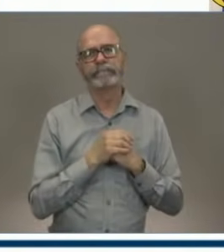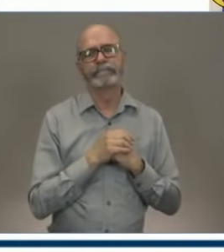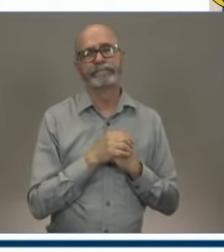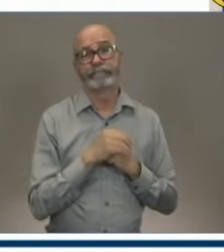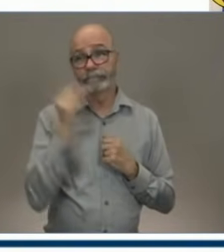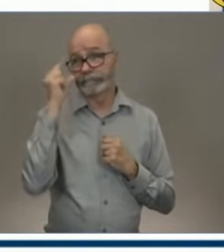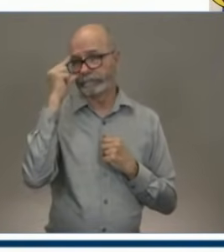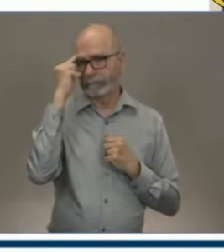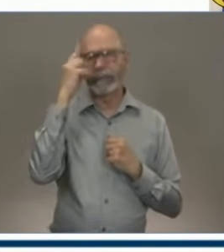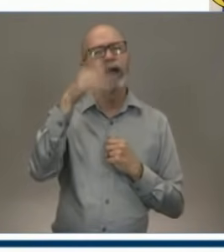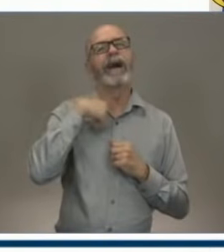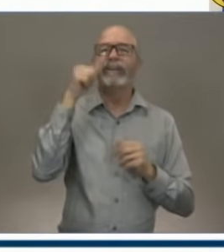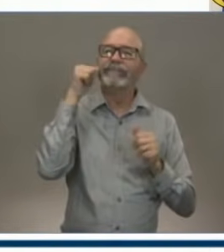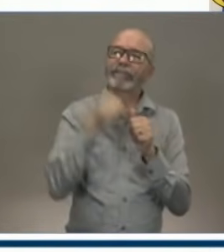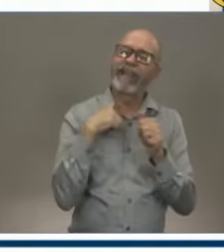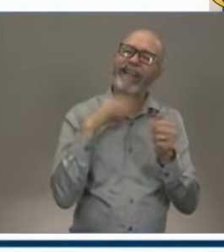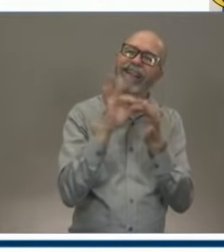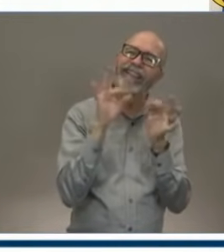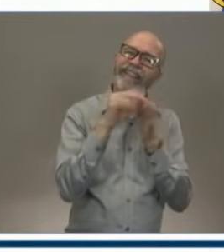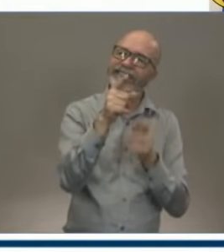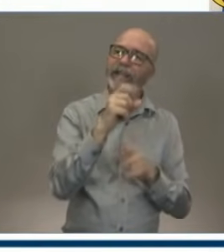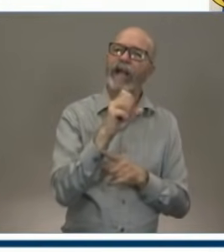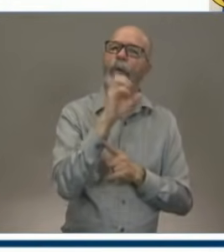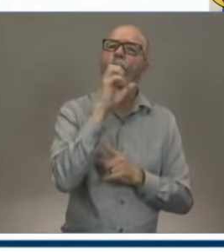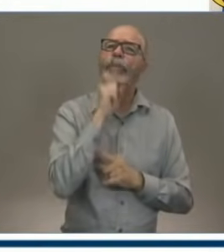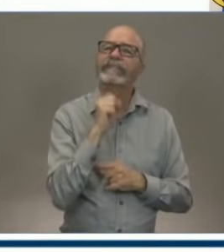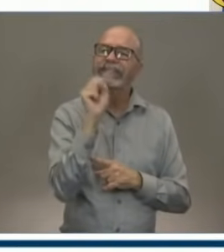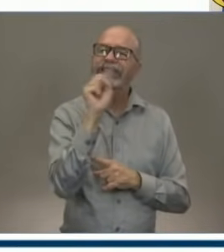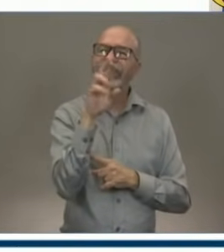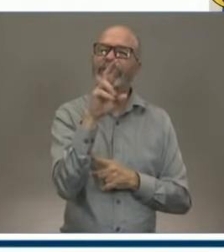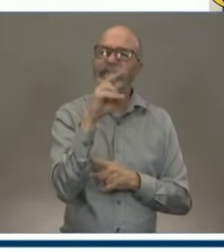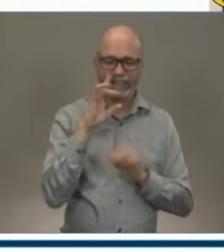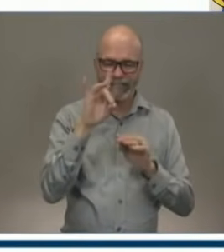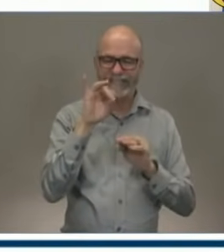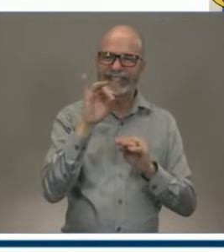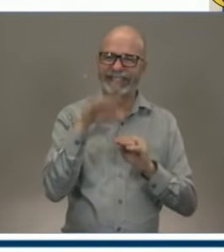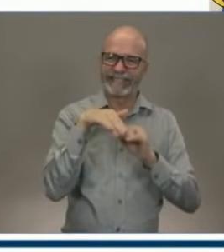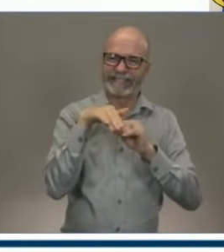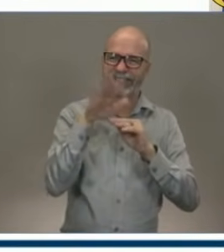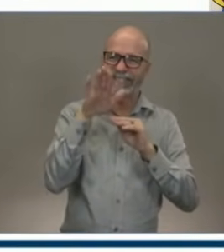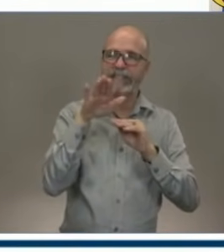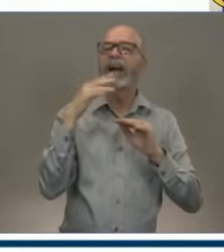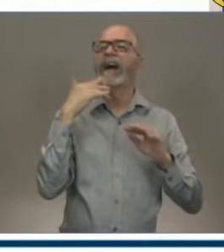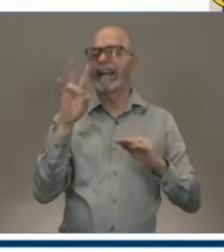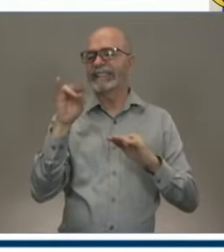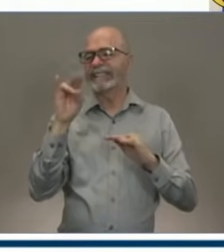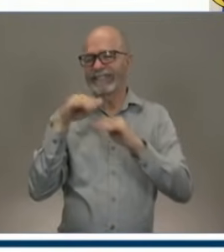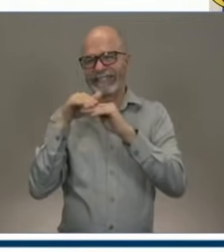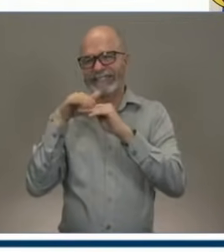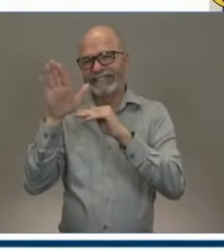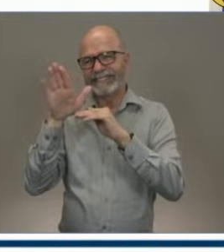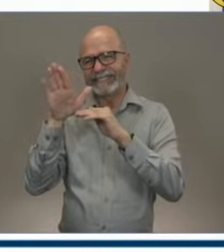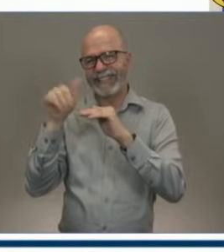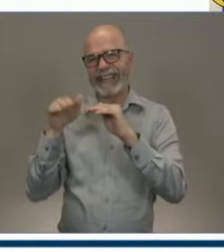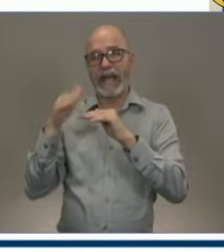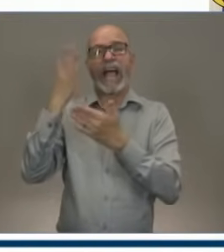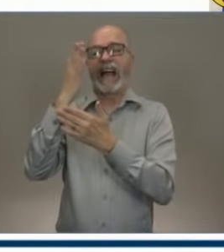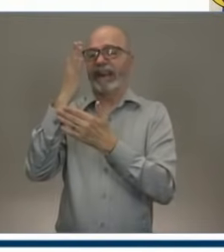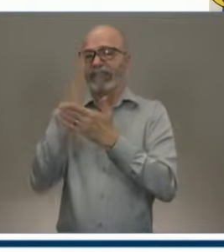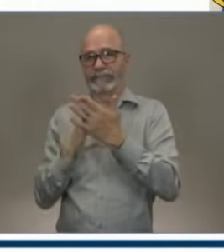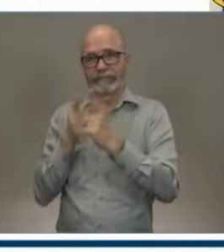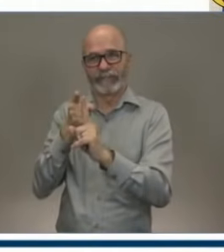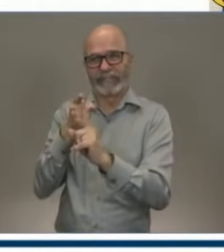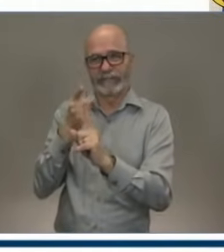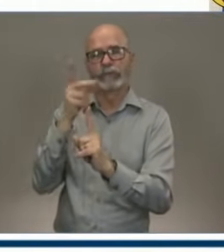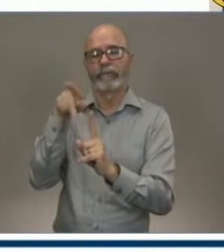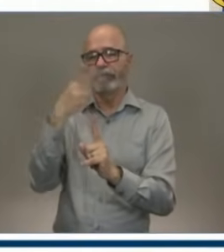seniors over 80 and seniors over 75 would be part of phase 1. So I just want to clear that up for seniors out there who